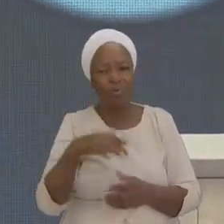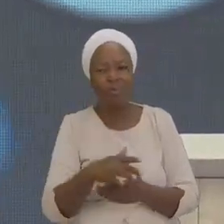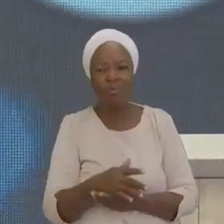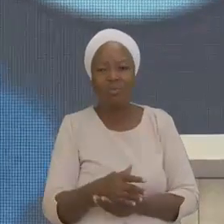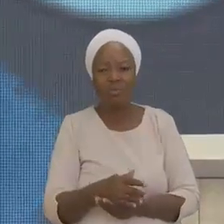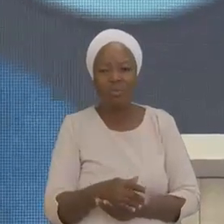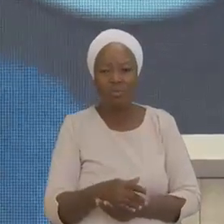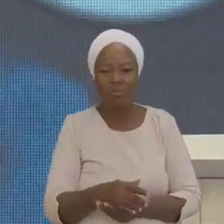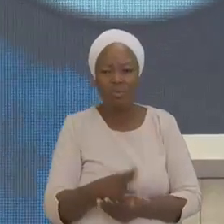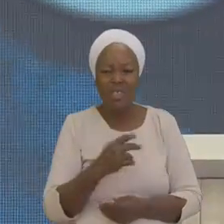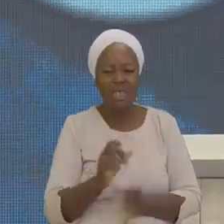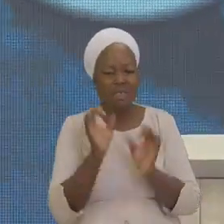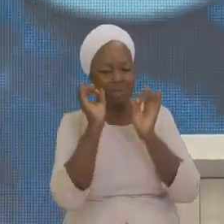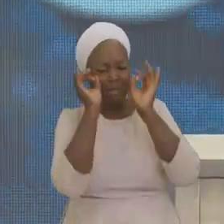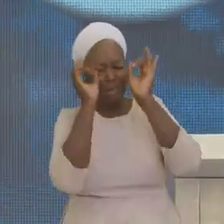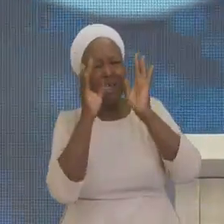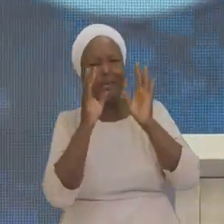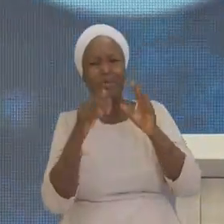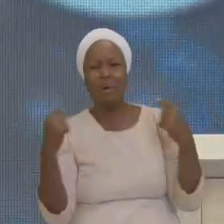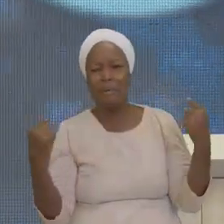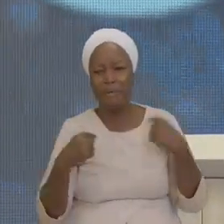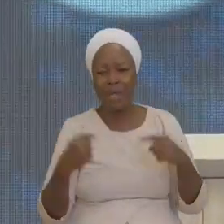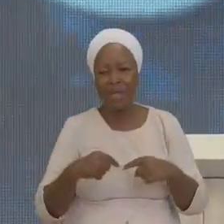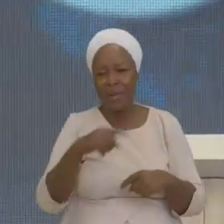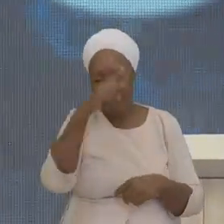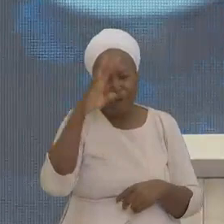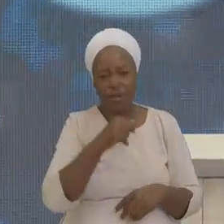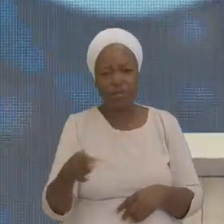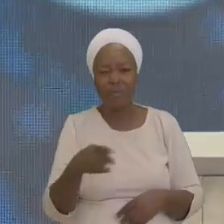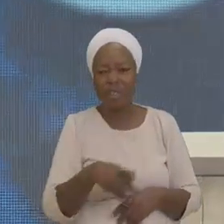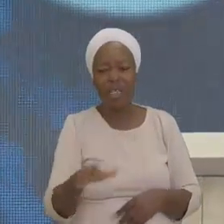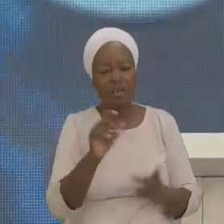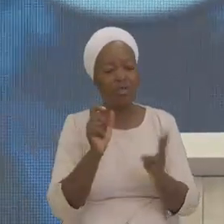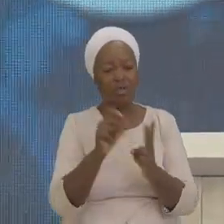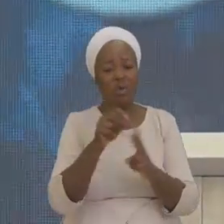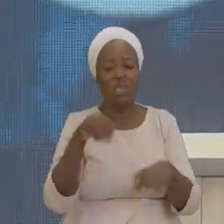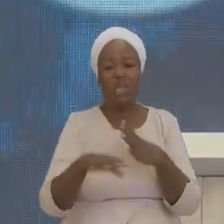There are terrible pain because of their choice in life.